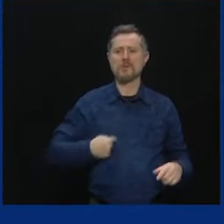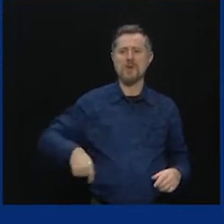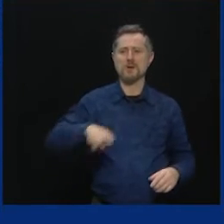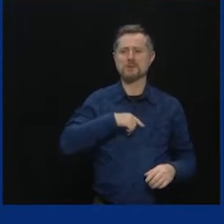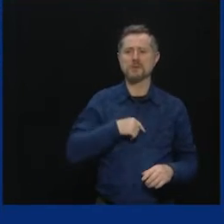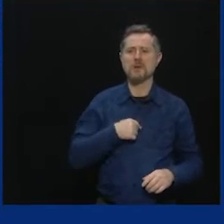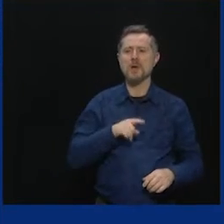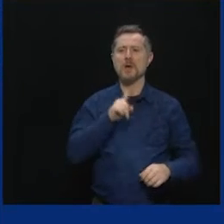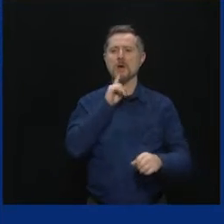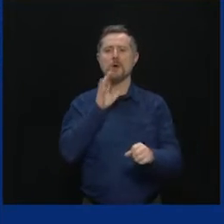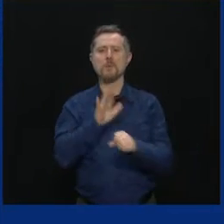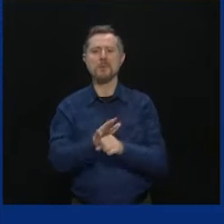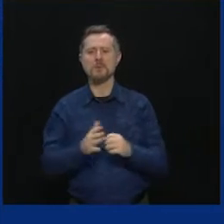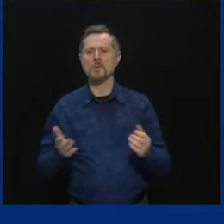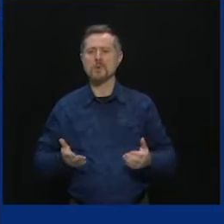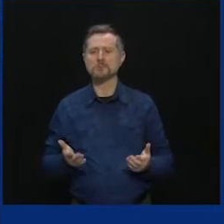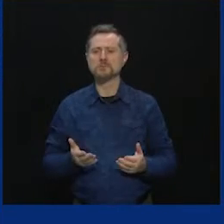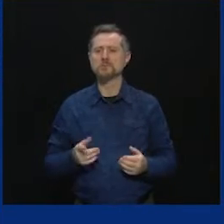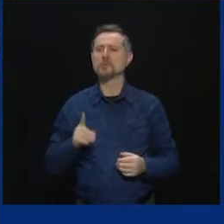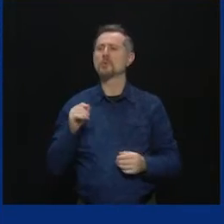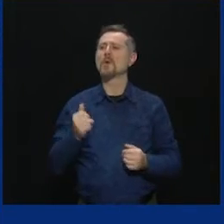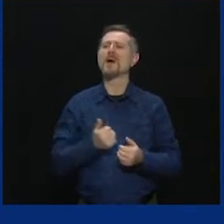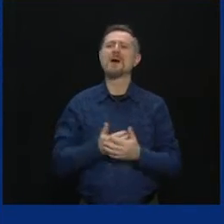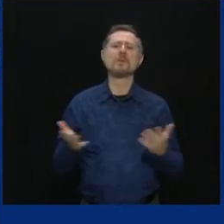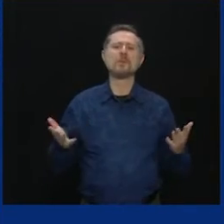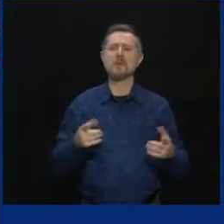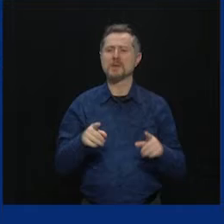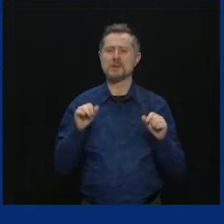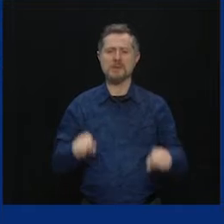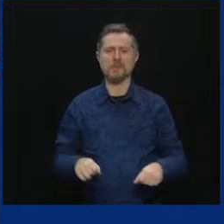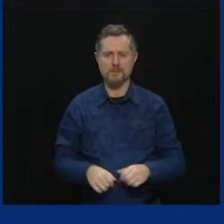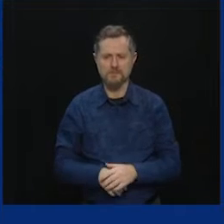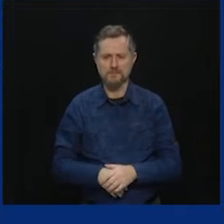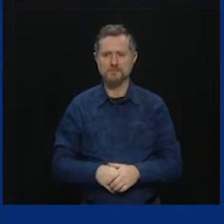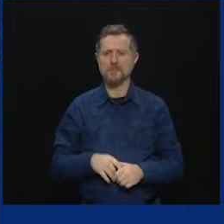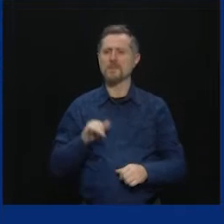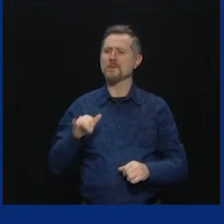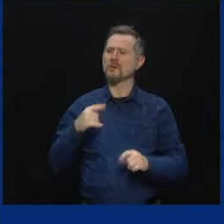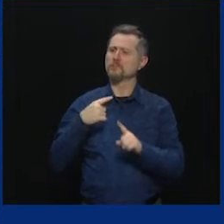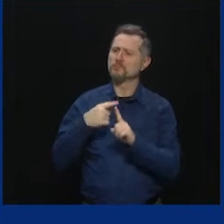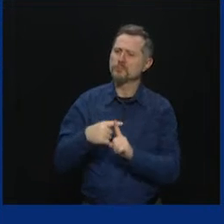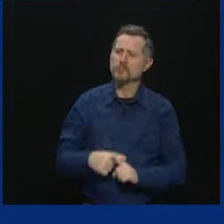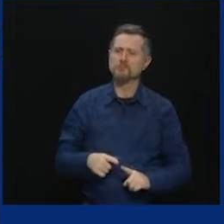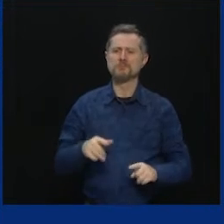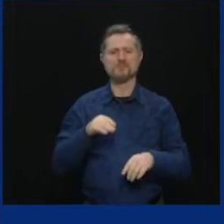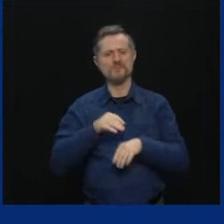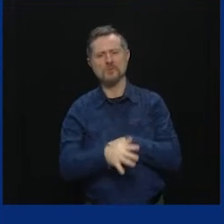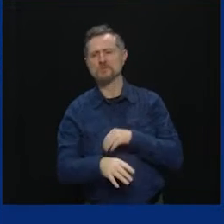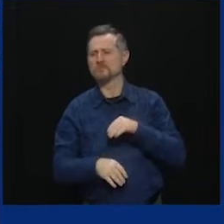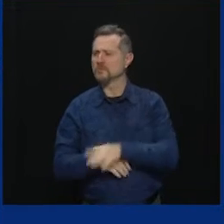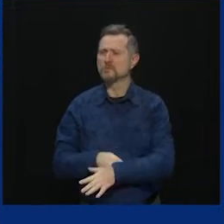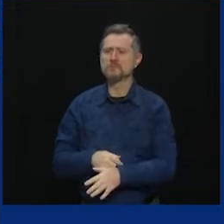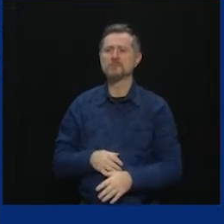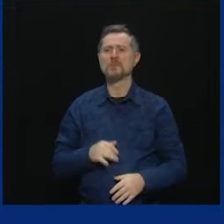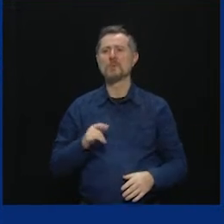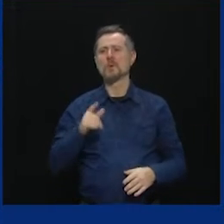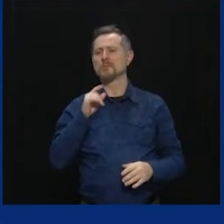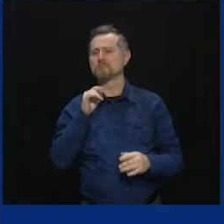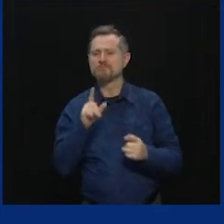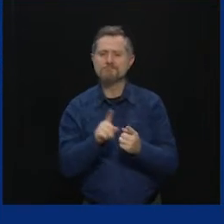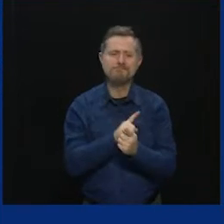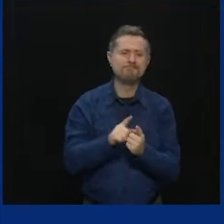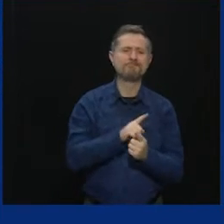that we do everything in our power, all the influences we have, all the sphere of influence, all the people we touch, and